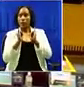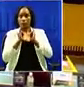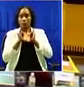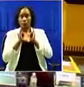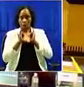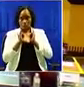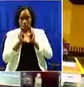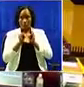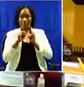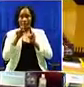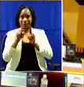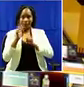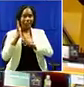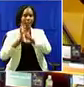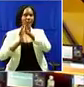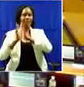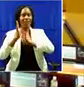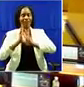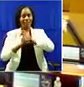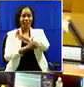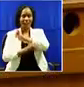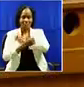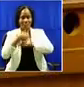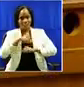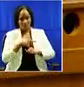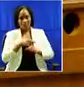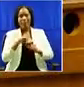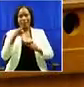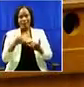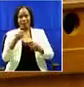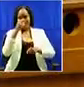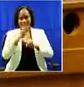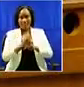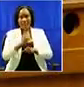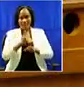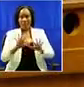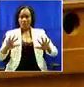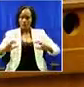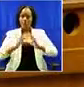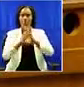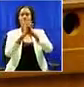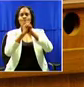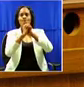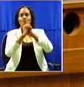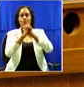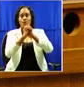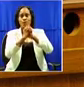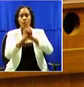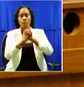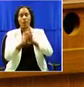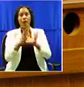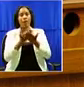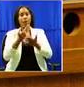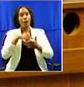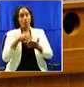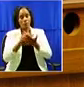in the history of our country. This is necessary that we should stand together. Our ability to reignite